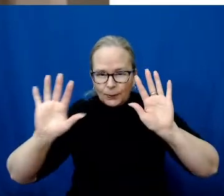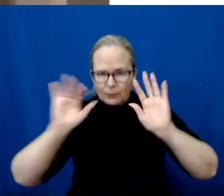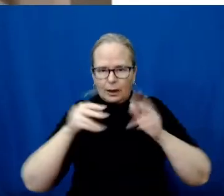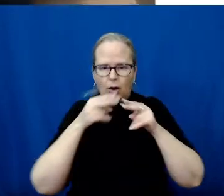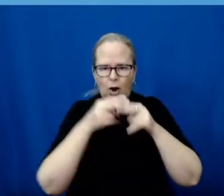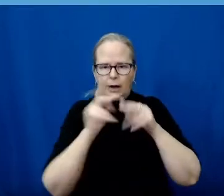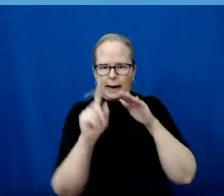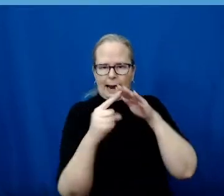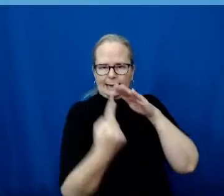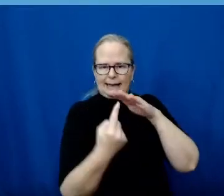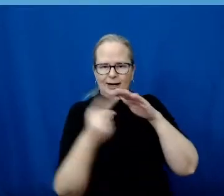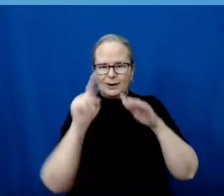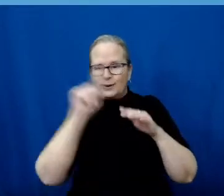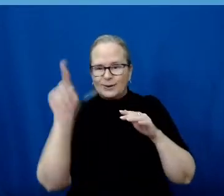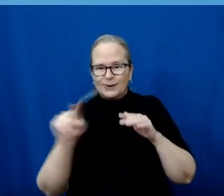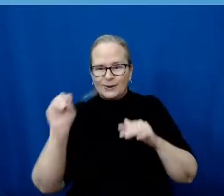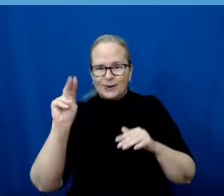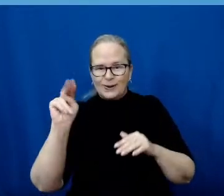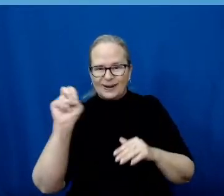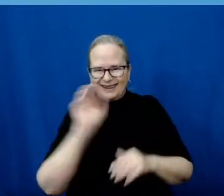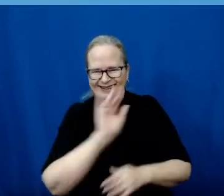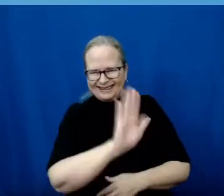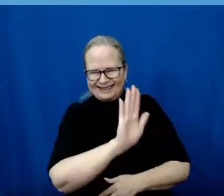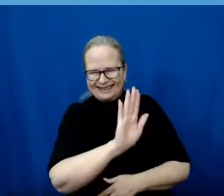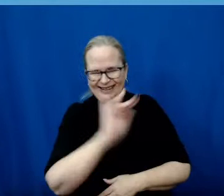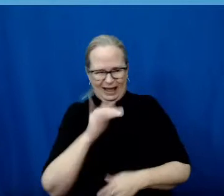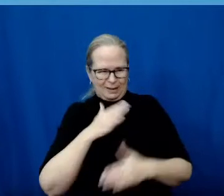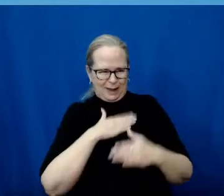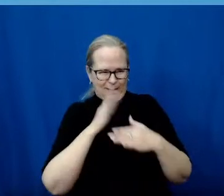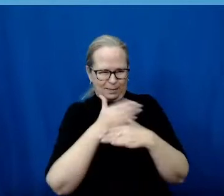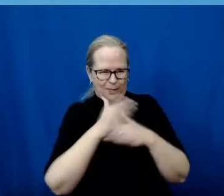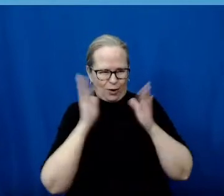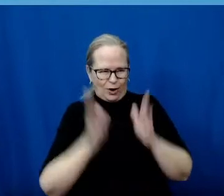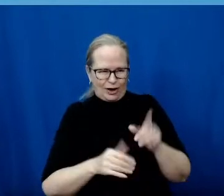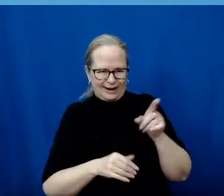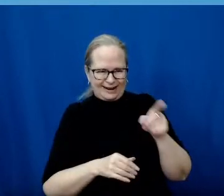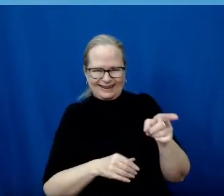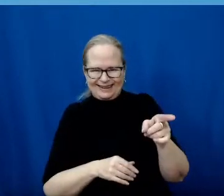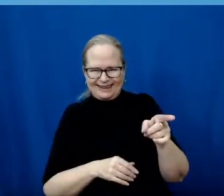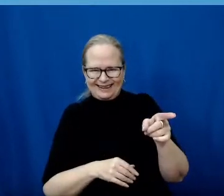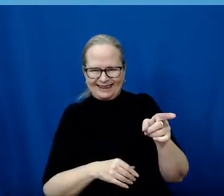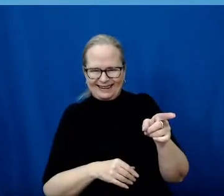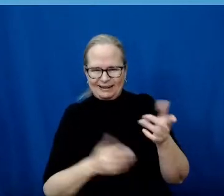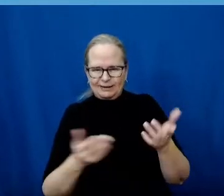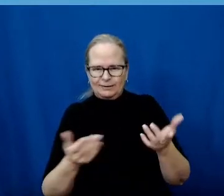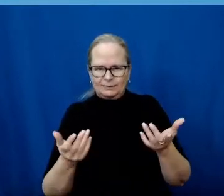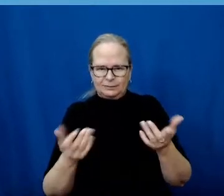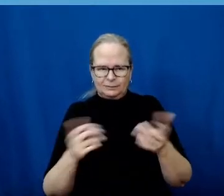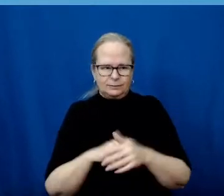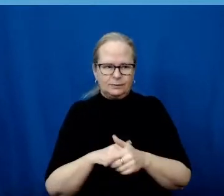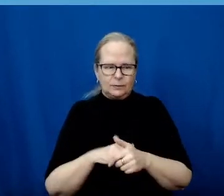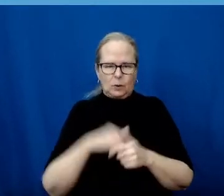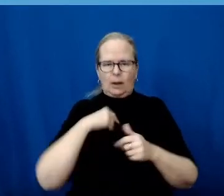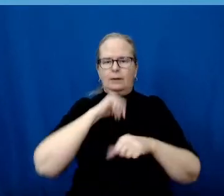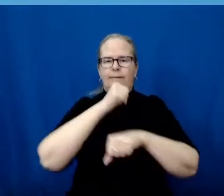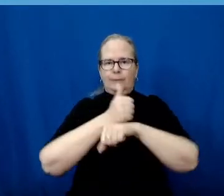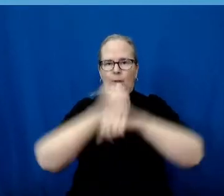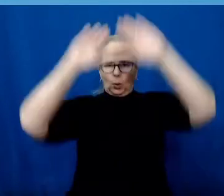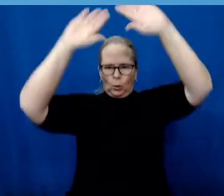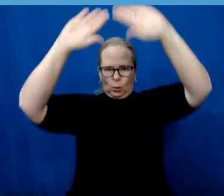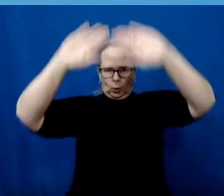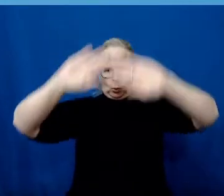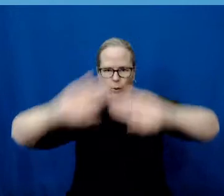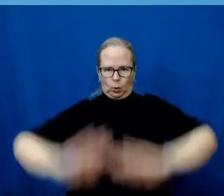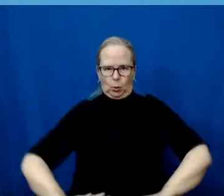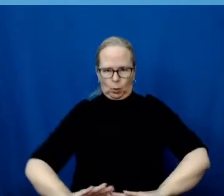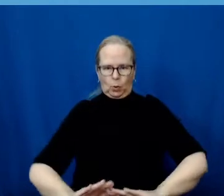sheeting. And I'll come back in a minute to the photo on the left with the air cleaner there. But